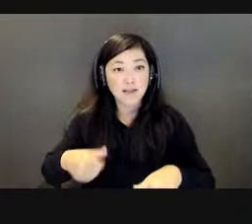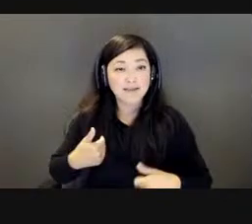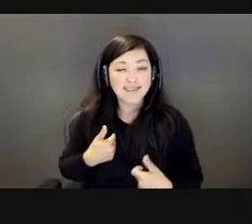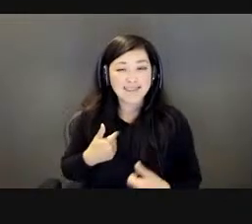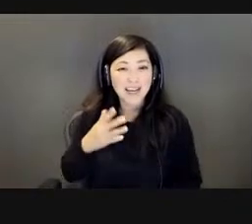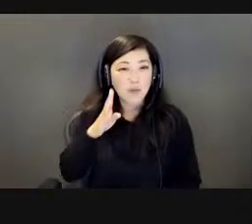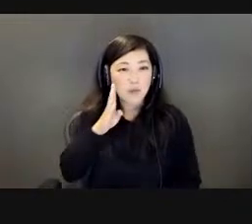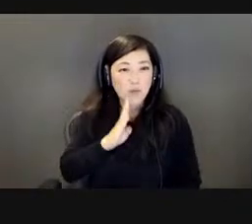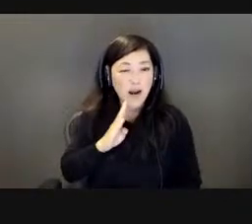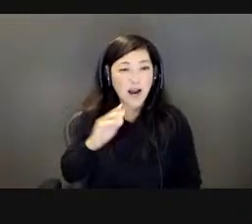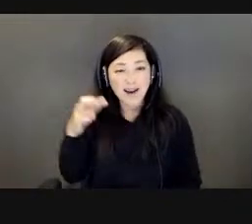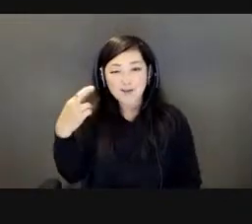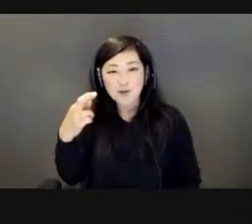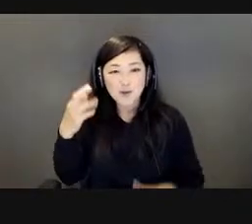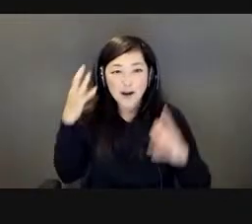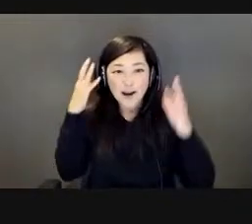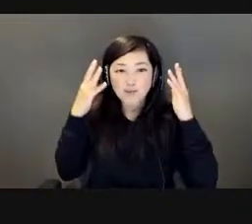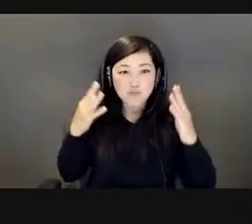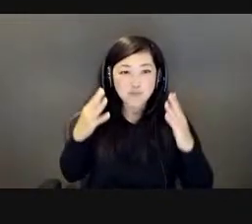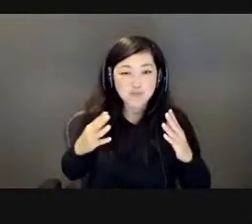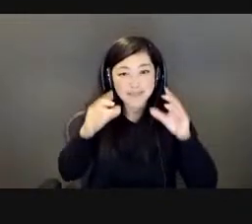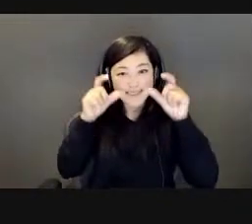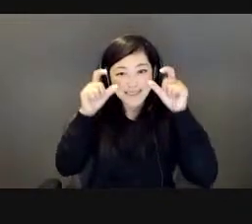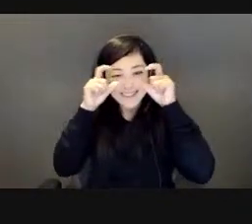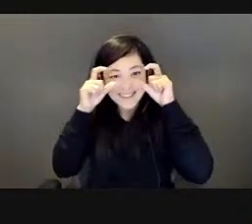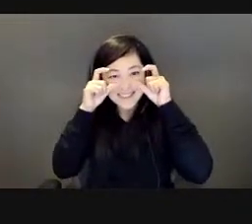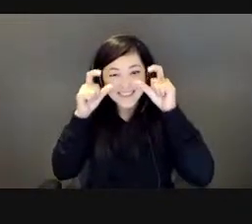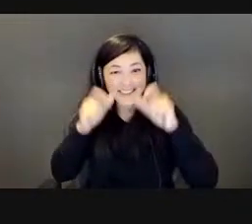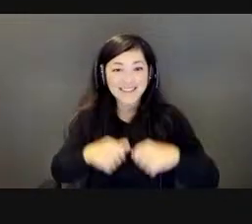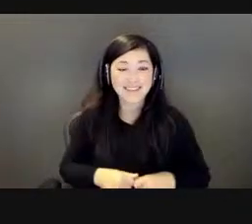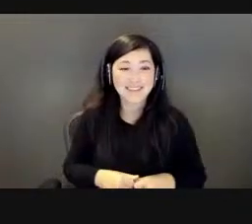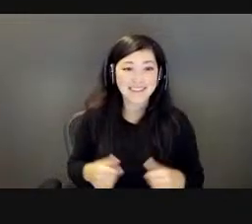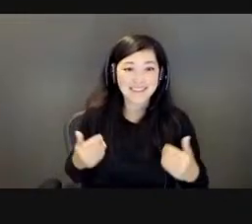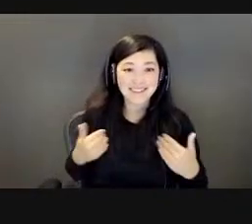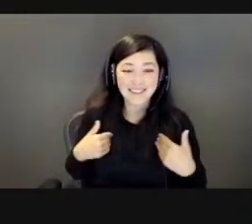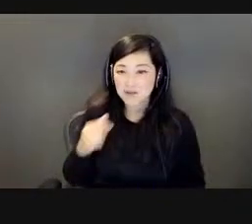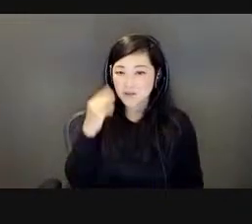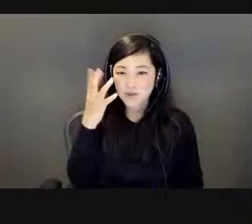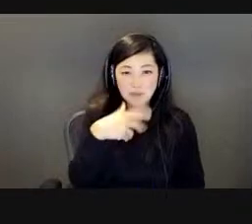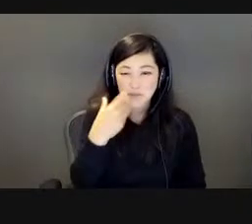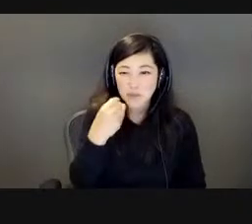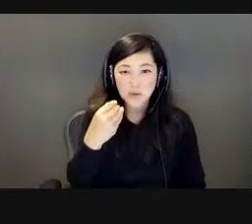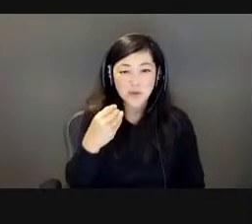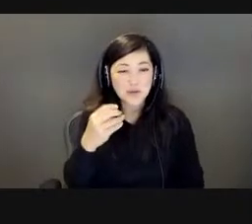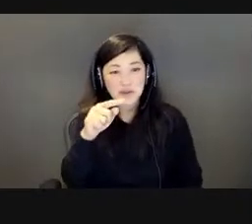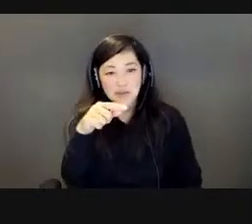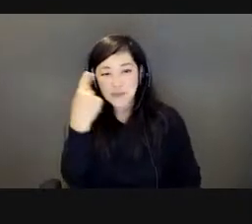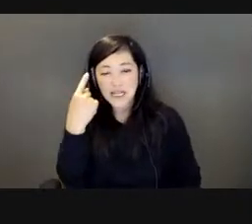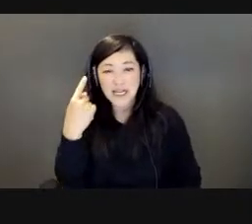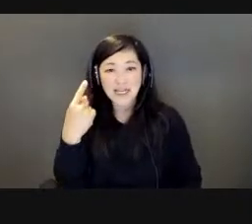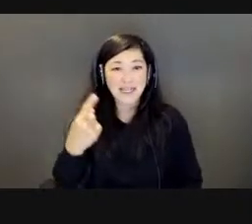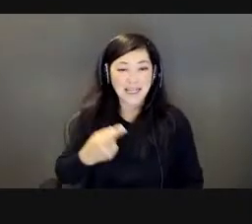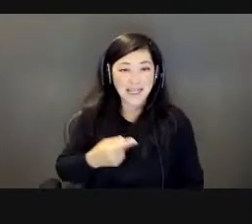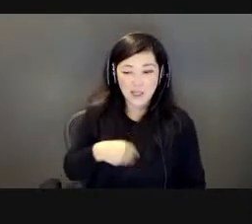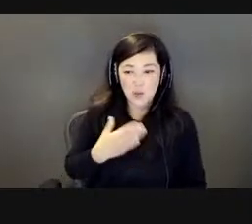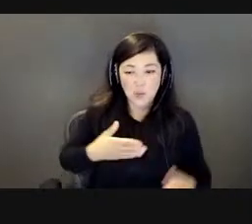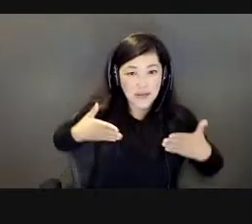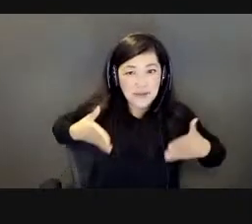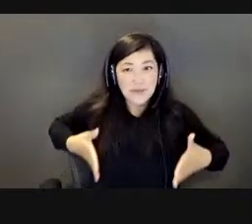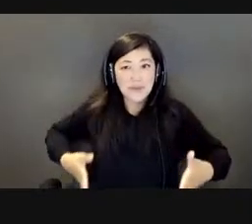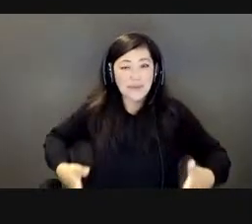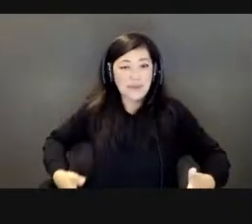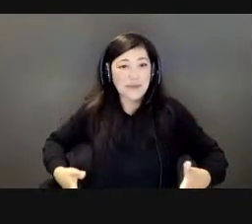hair, glasses, a beautiful black and white long tunic top on with